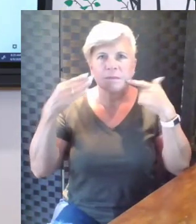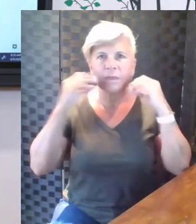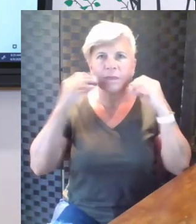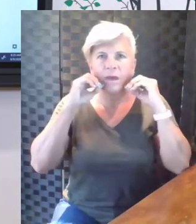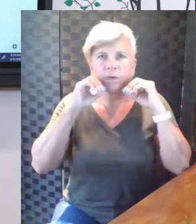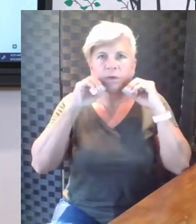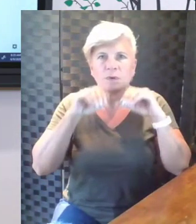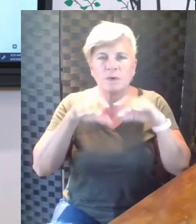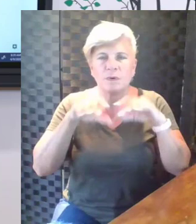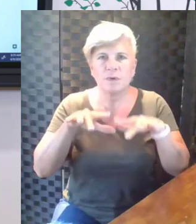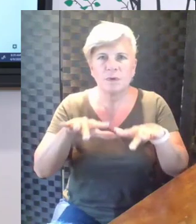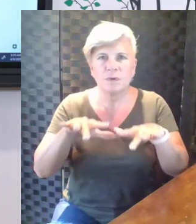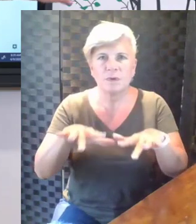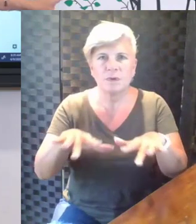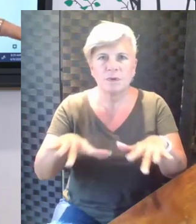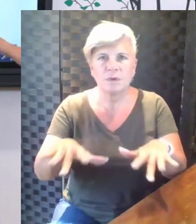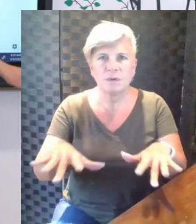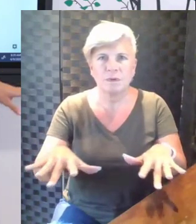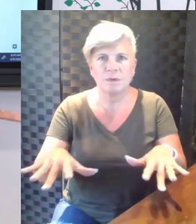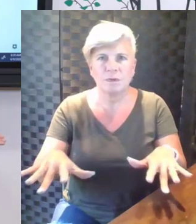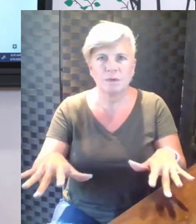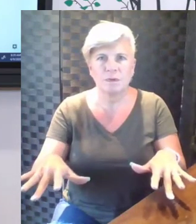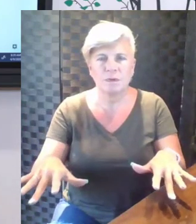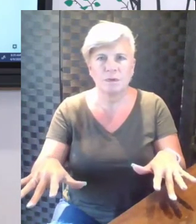and out.